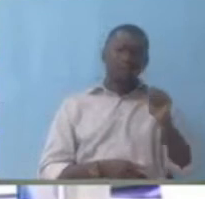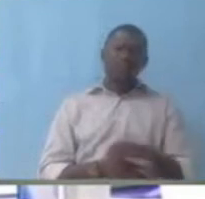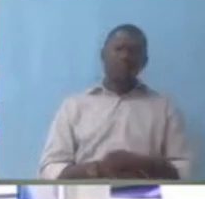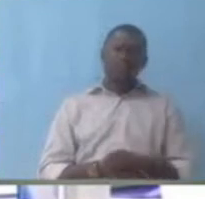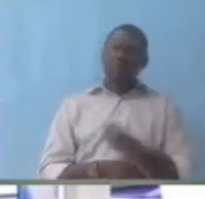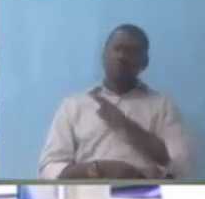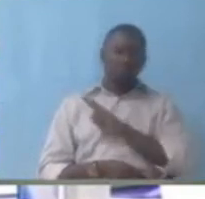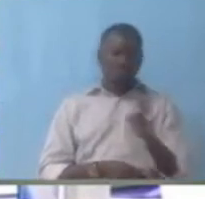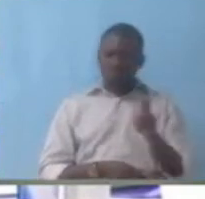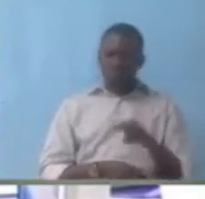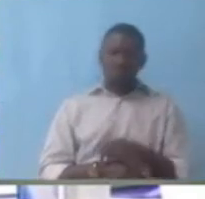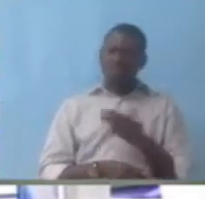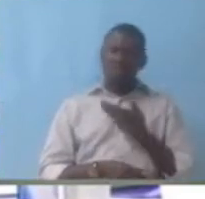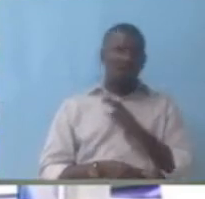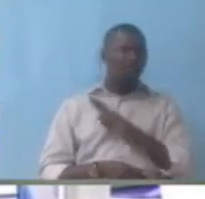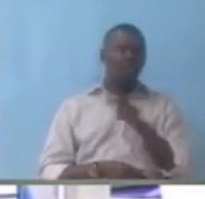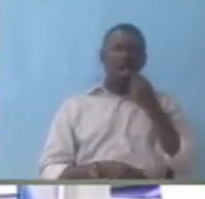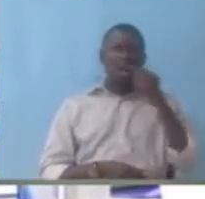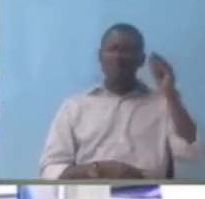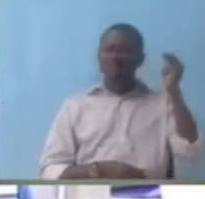whatsoever, none. Okay,